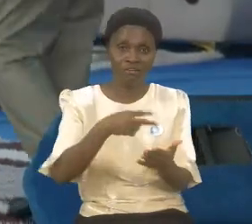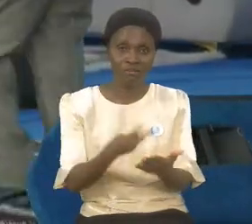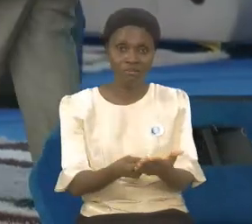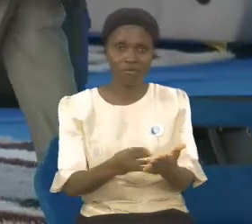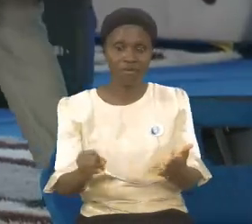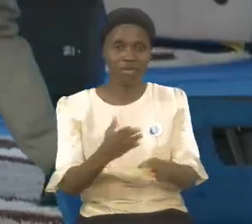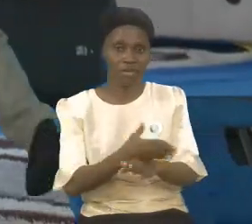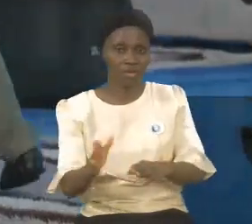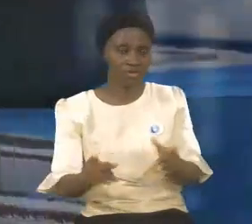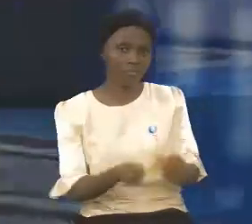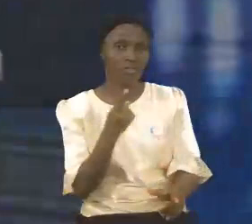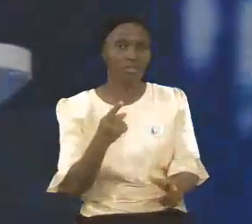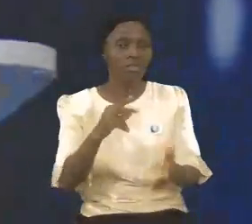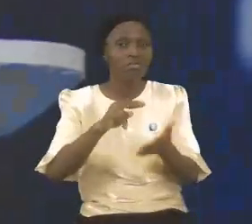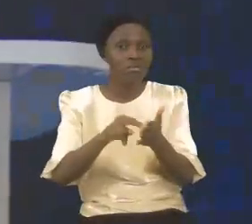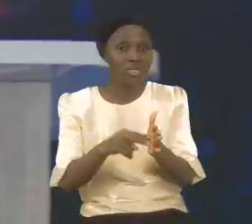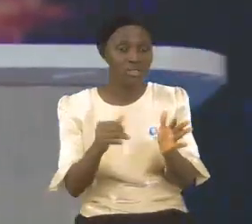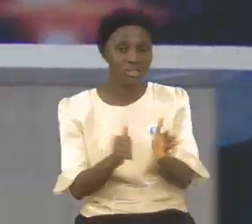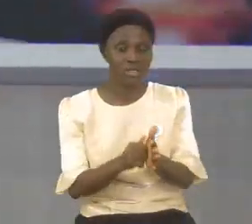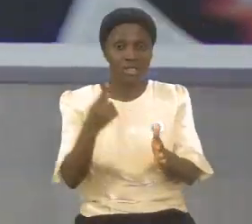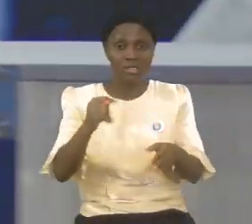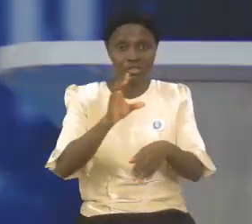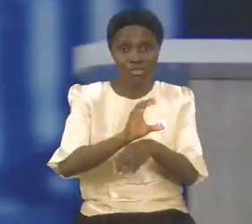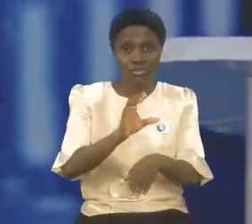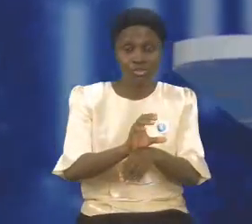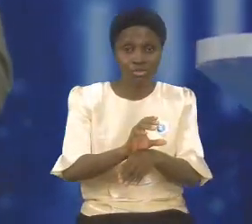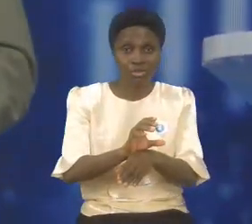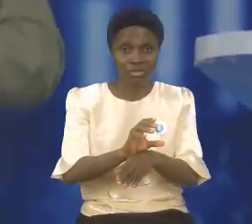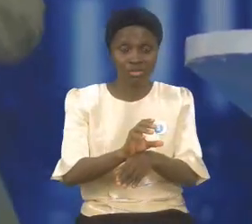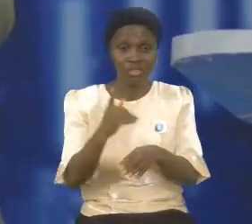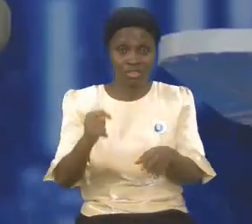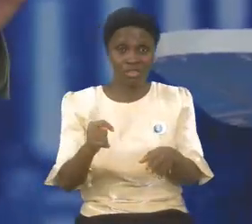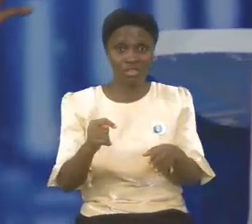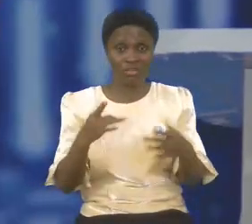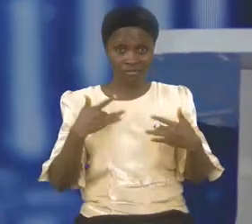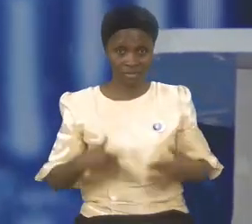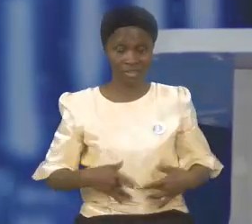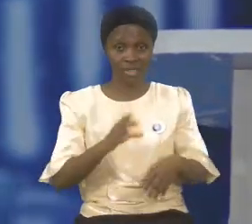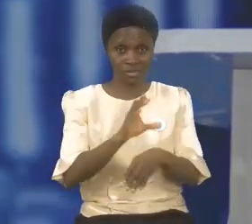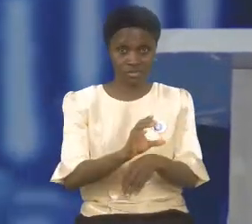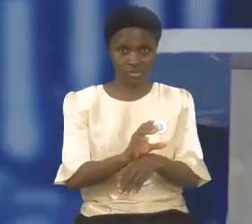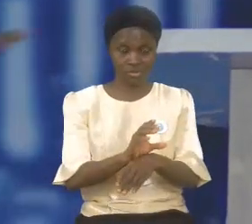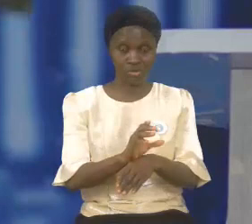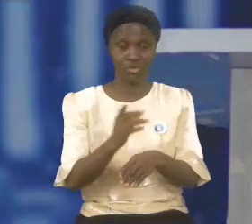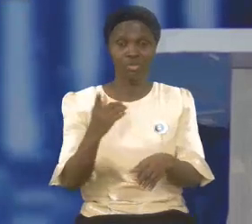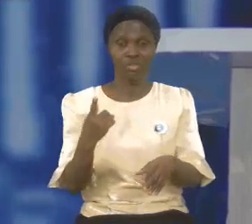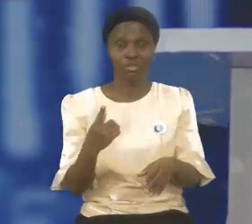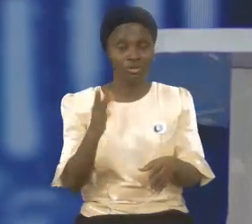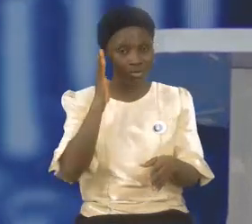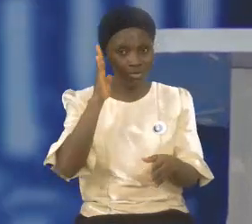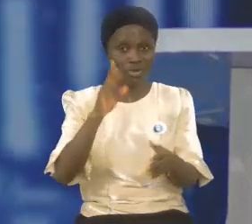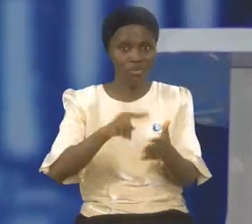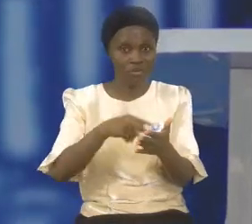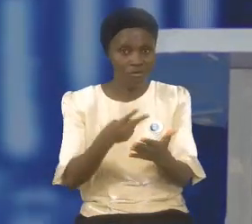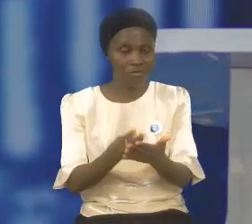church at large, the visible church, the denominational church, they'll fall